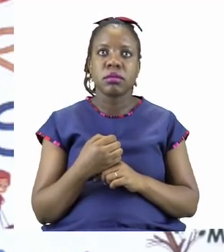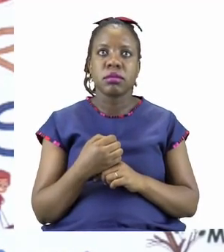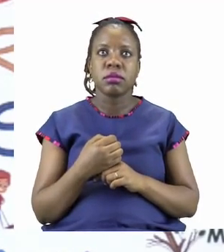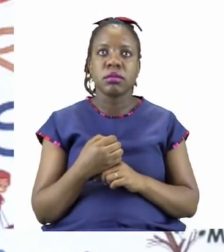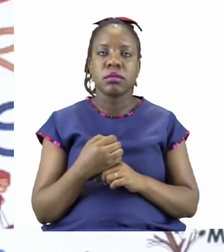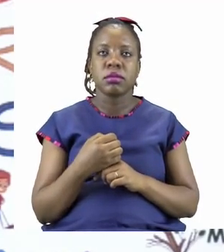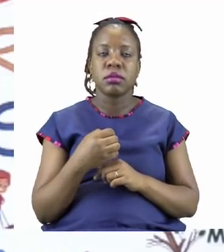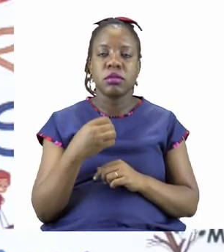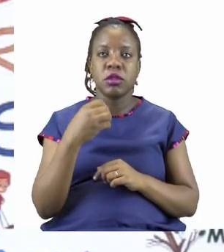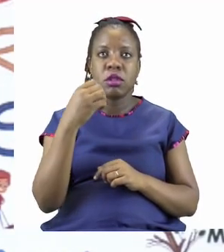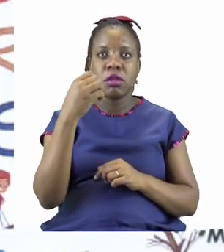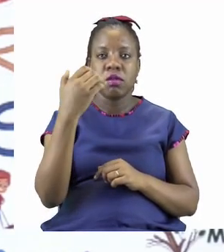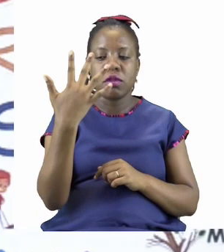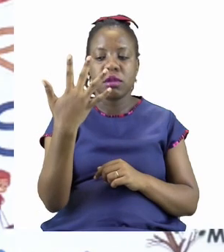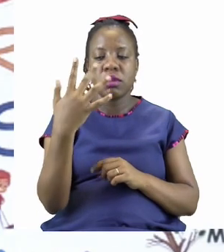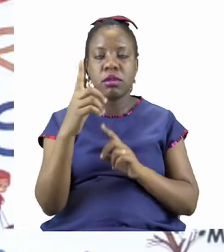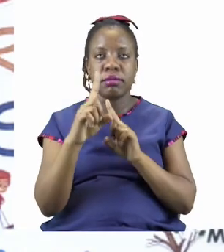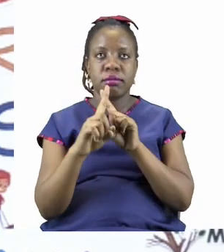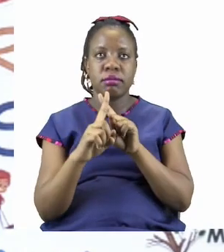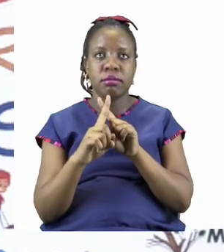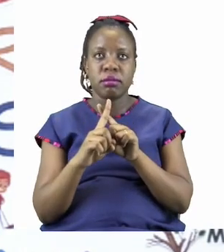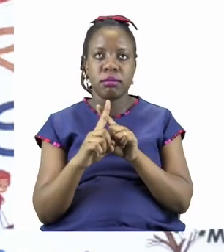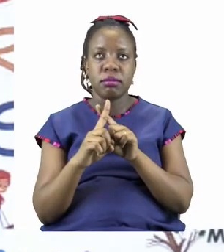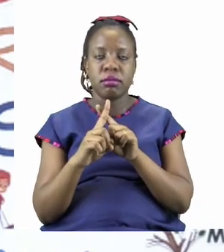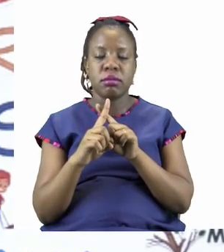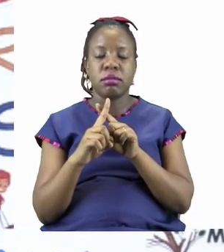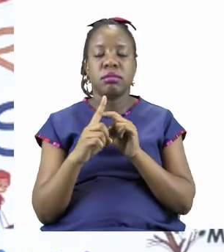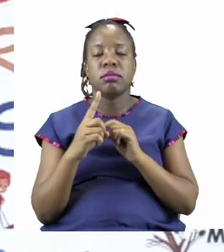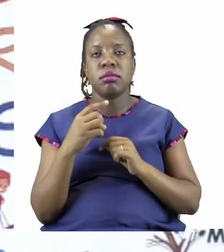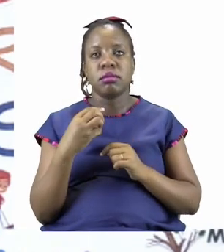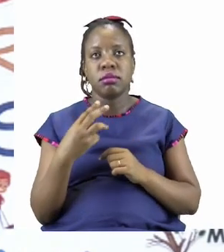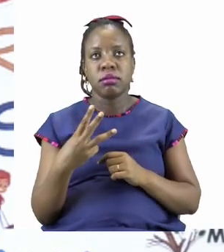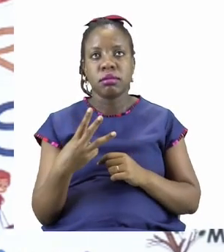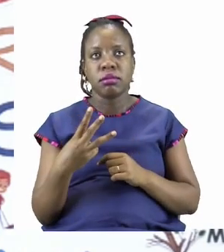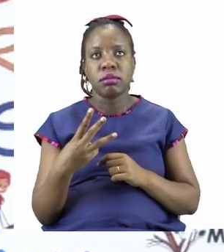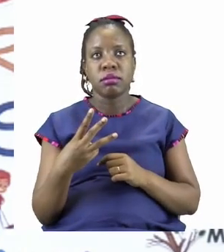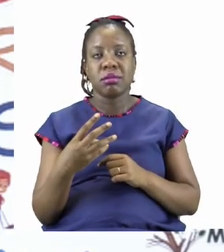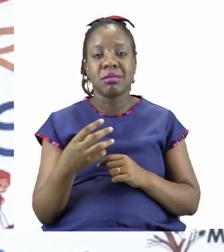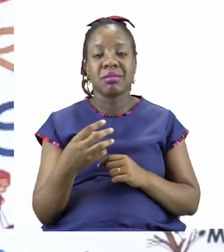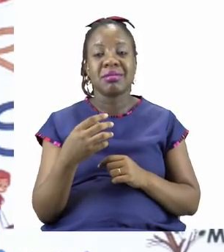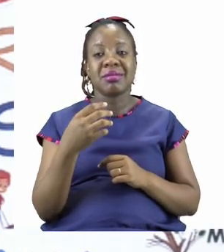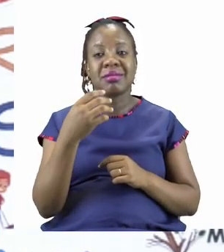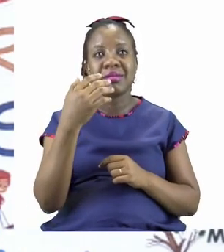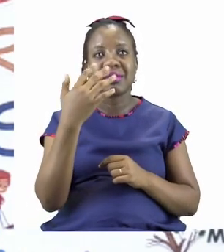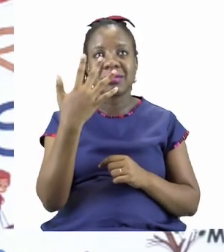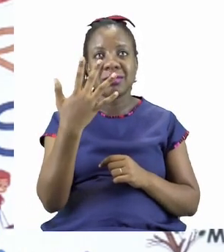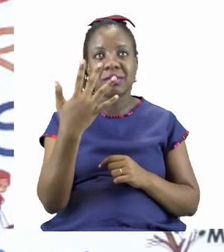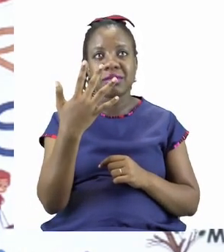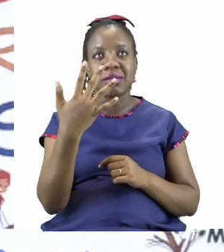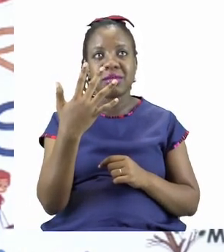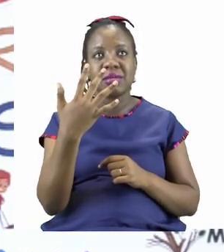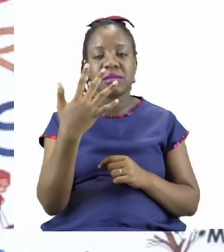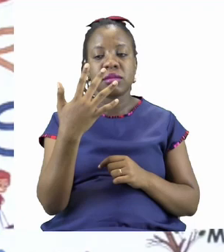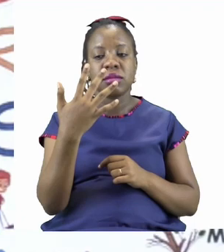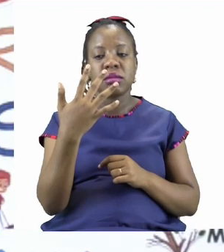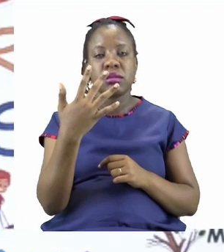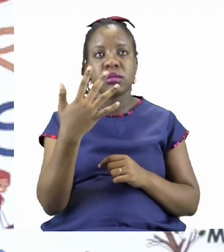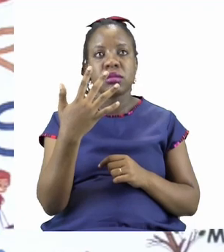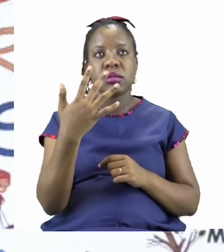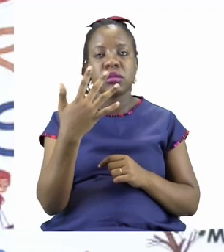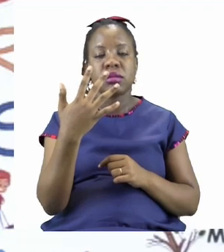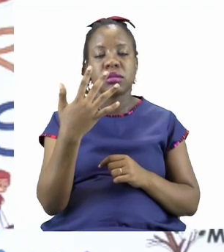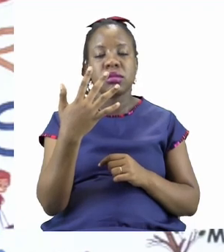5 times 3. How much is 5 times 3? It's 5,